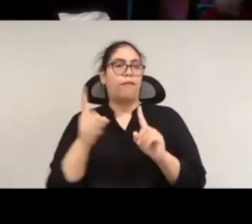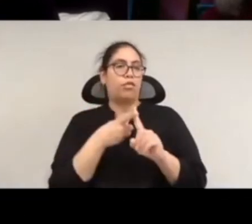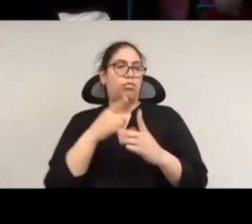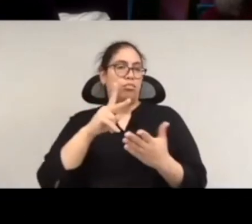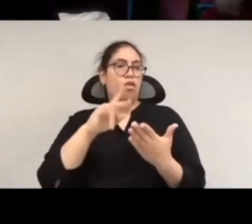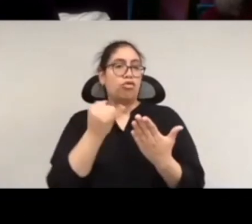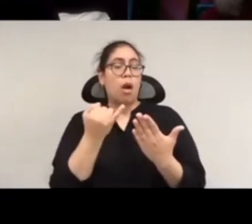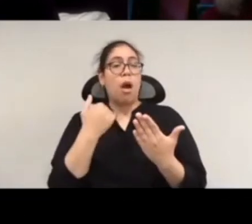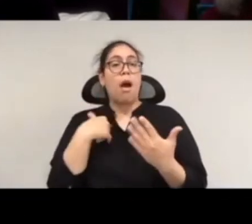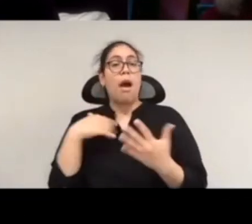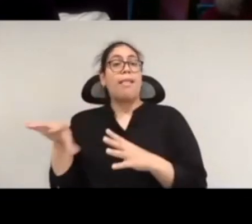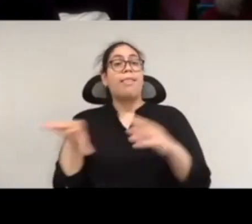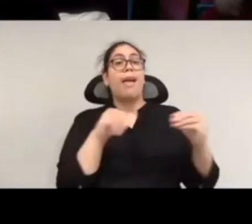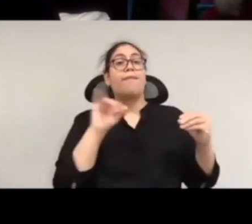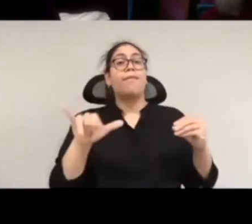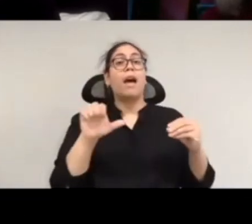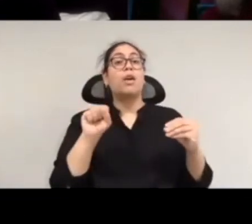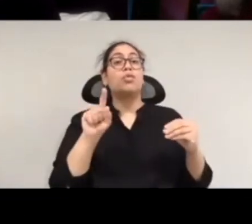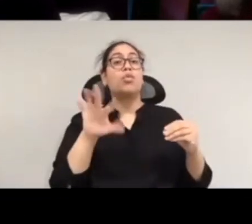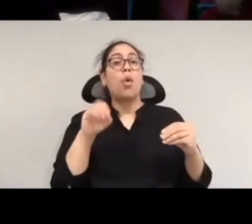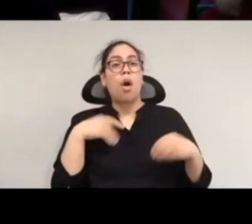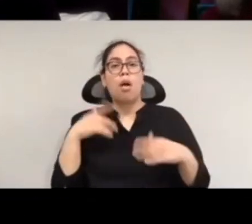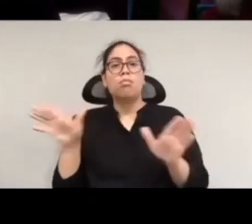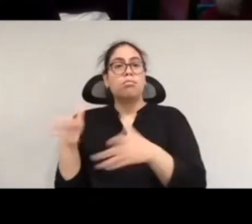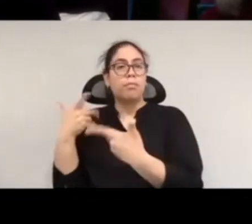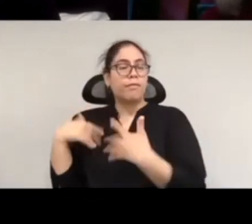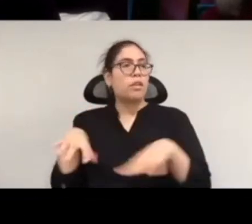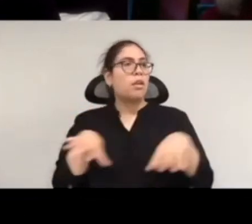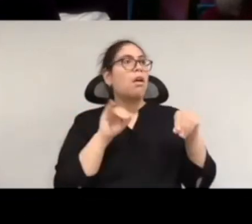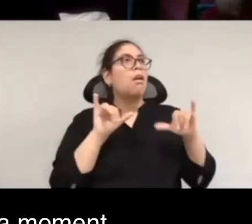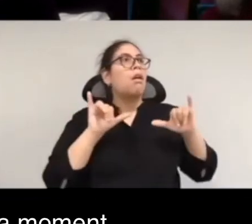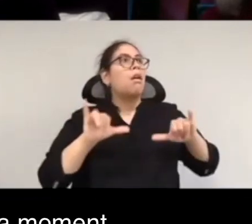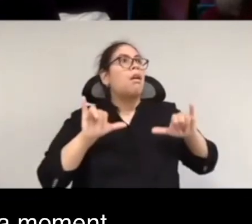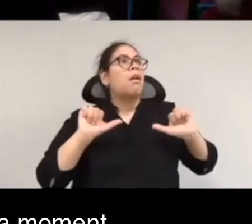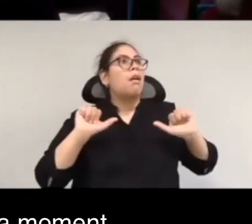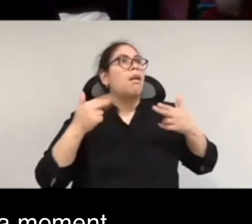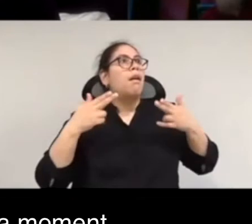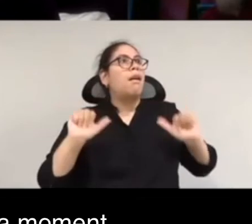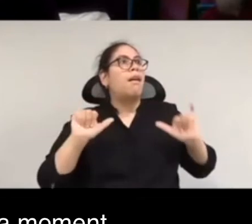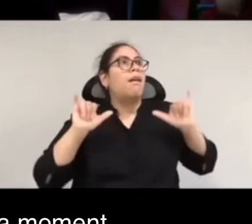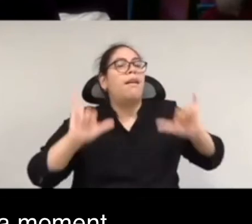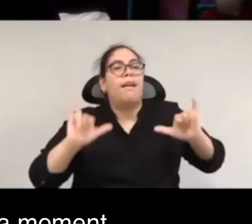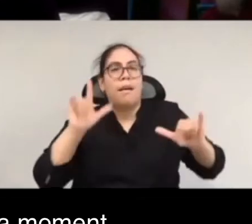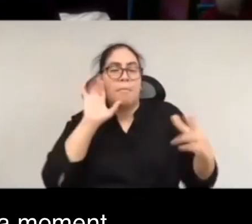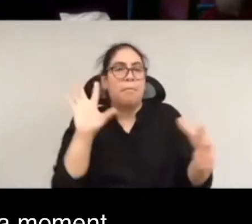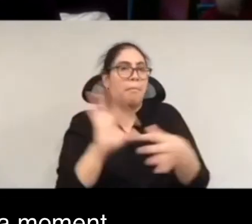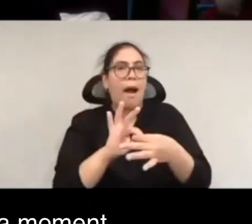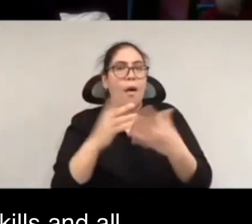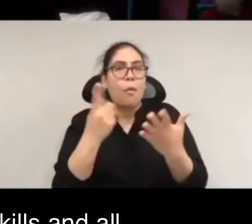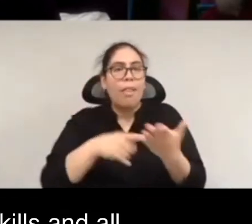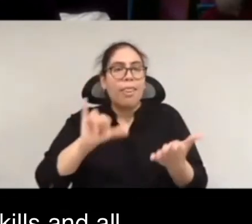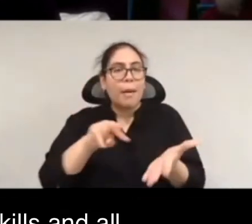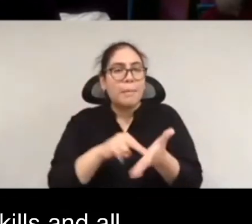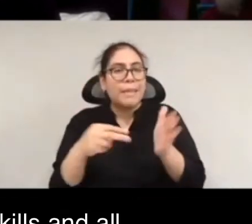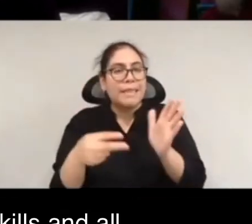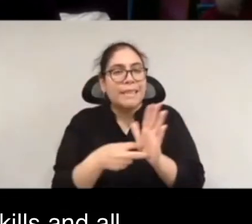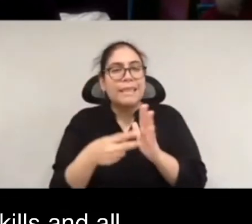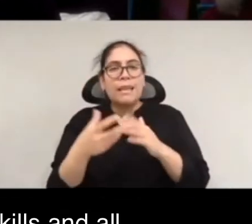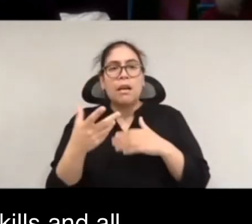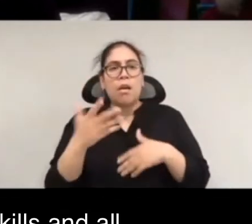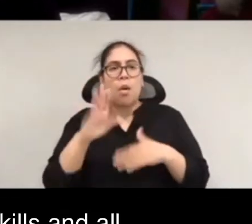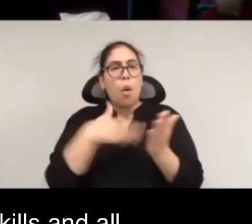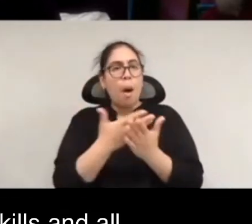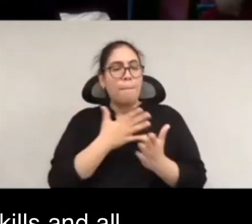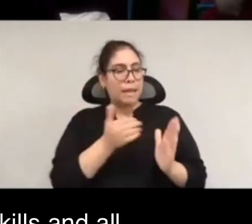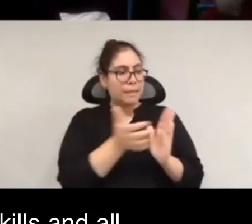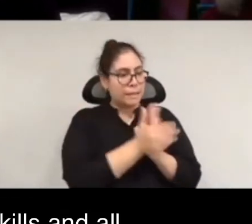walked out of that studio going, I understand what an aha moment is. I had an aha moment where all of the things and all of the skills and all of